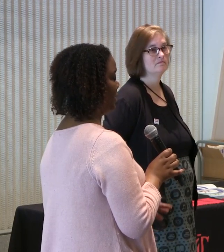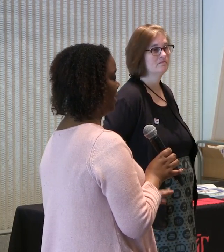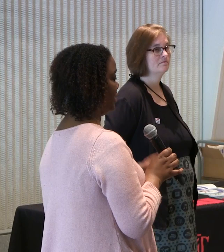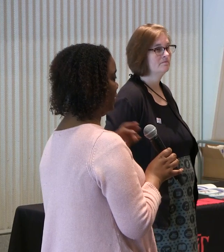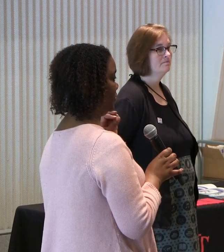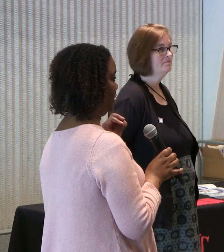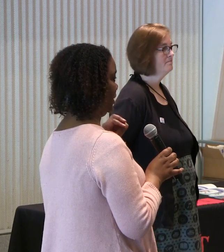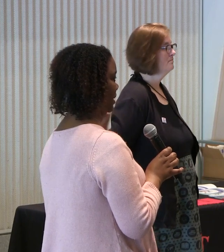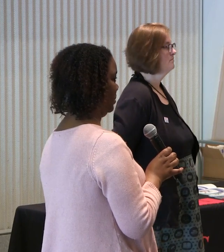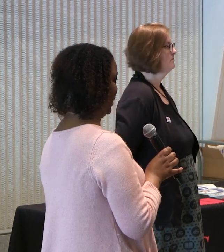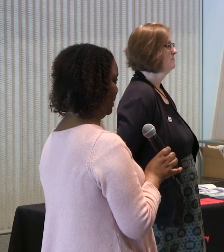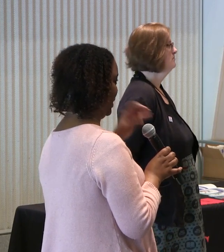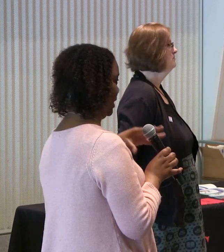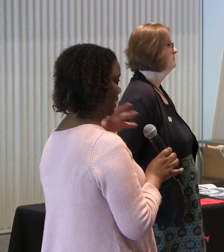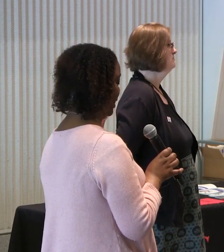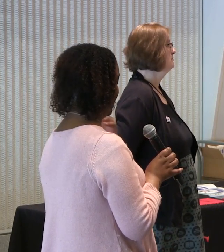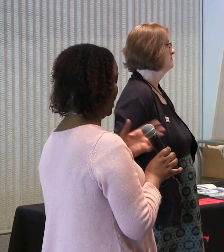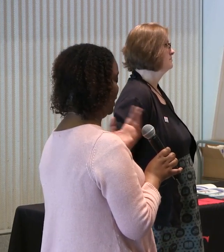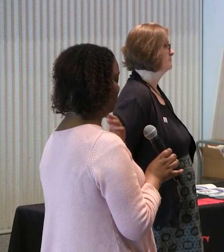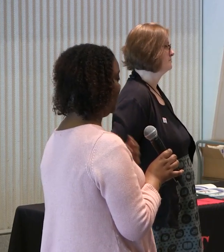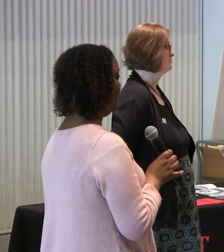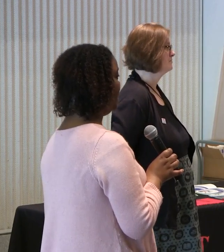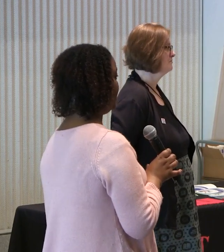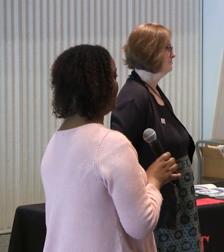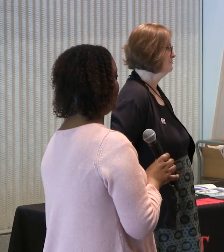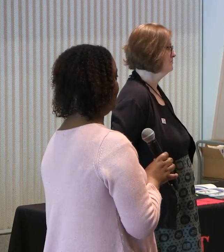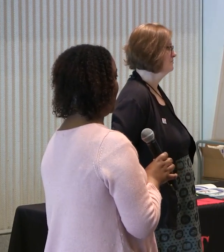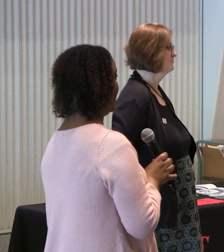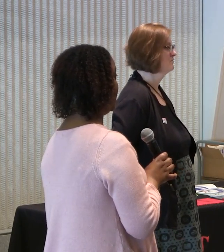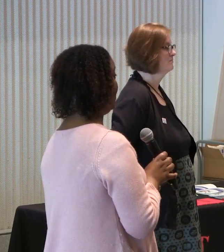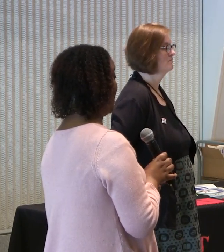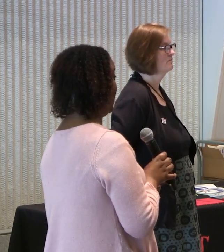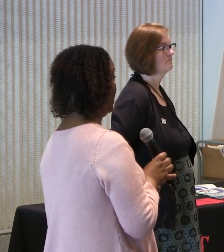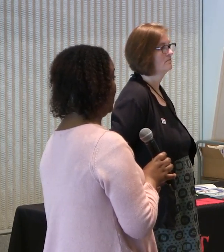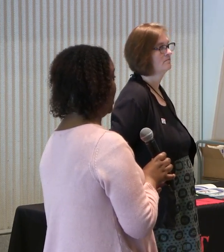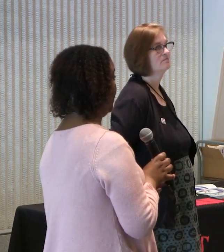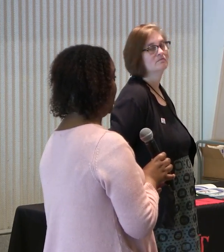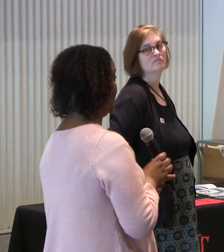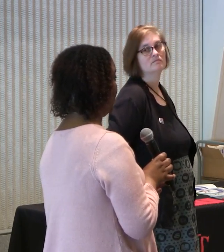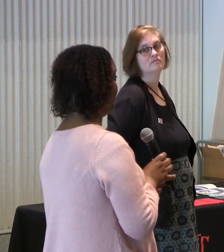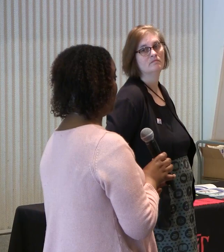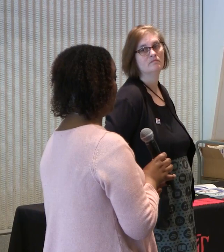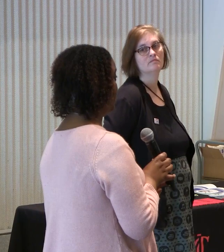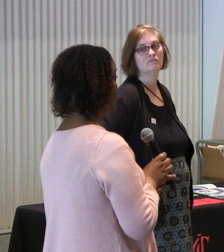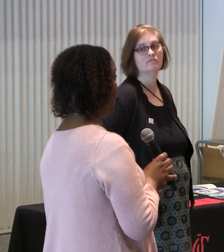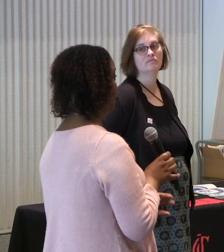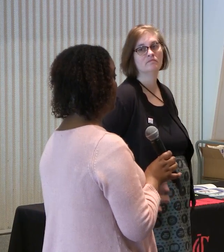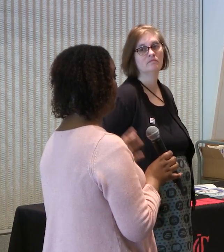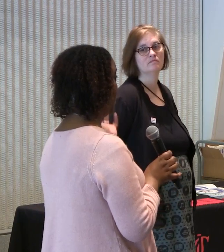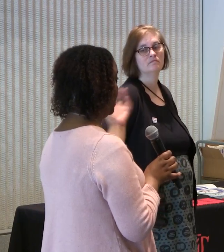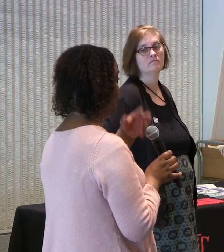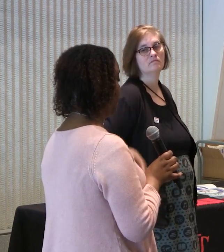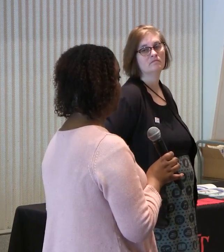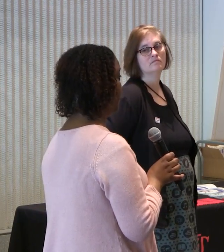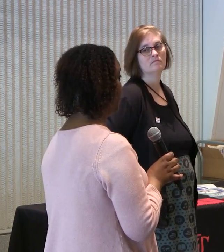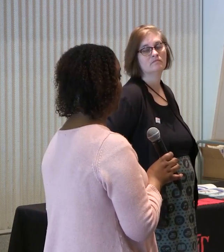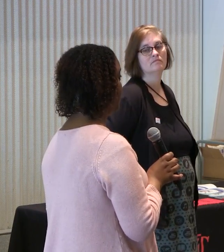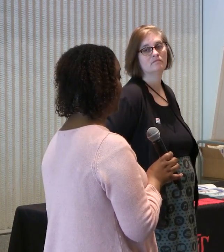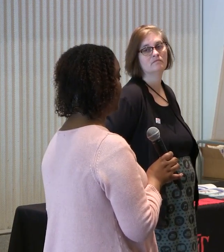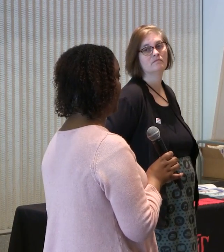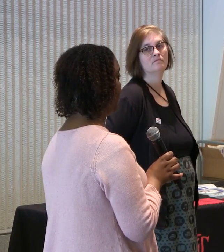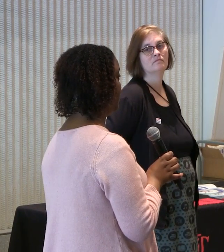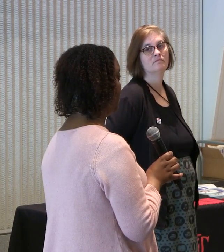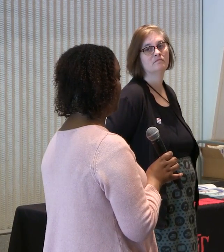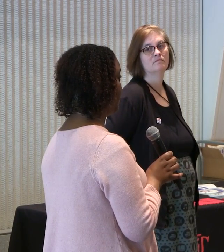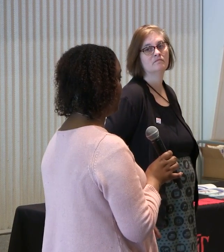been any talks, even just in the preliminary stages, about expanding it beyond the U.S. borders to be able to pick up on some